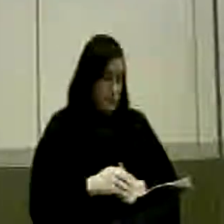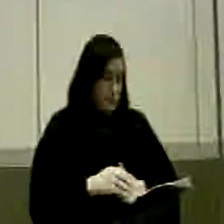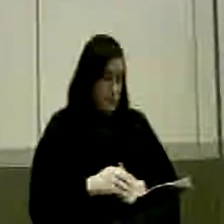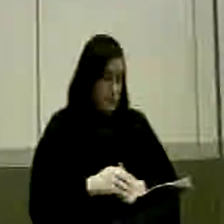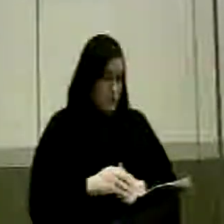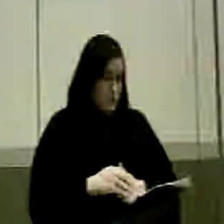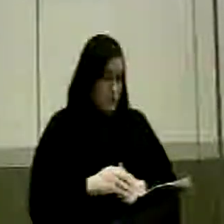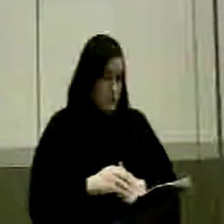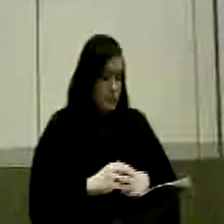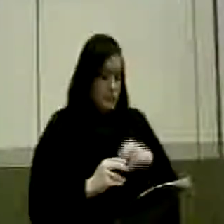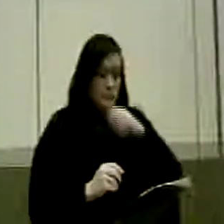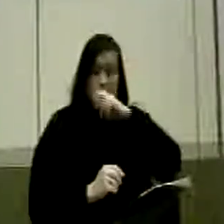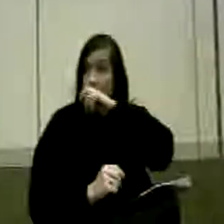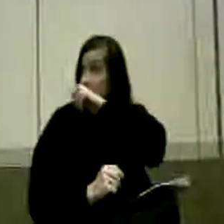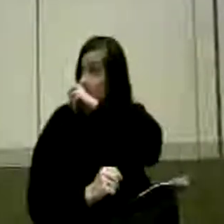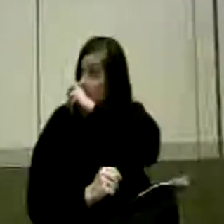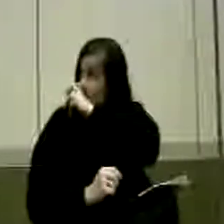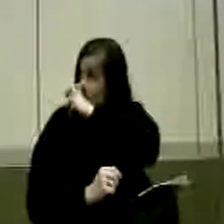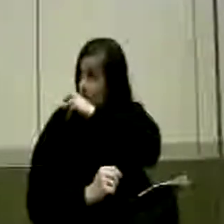Okay.